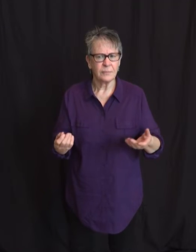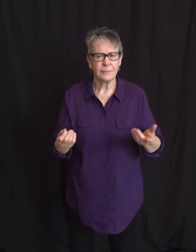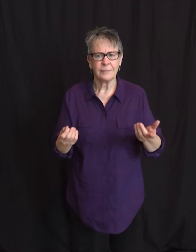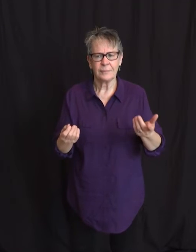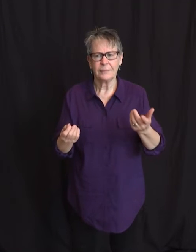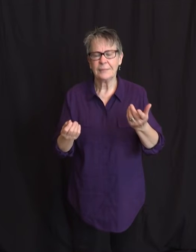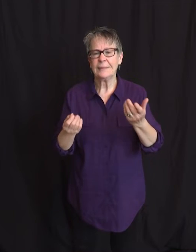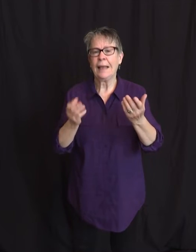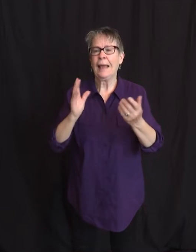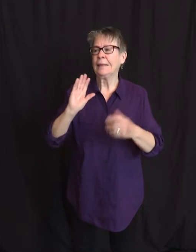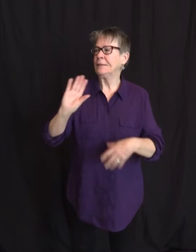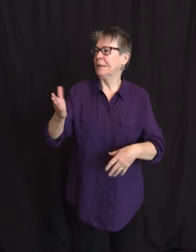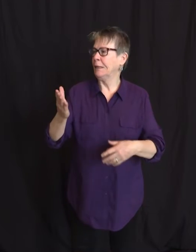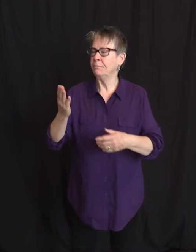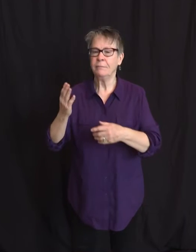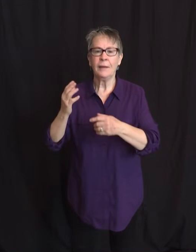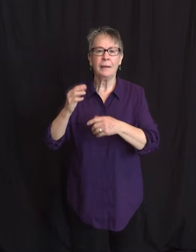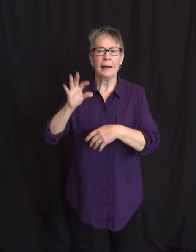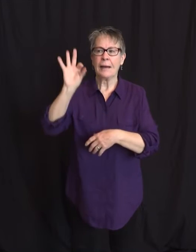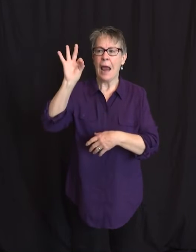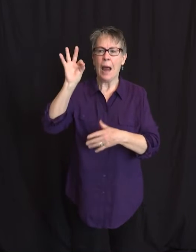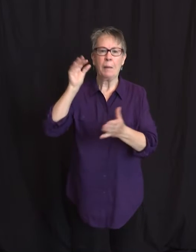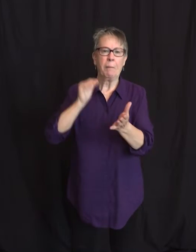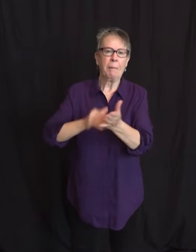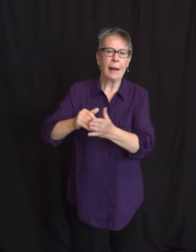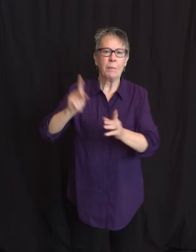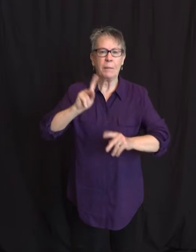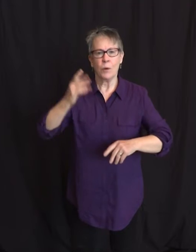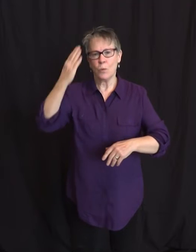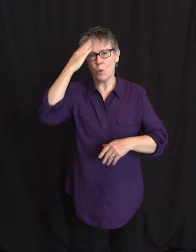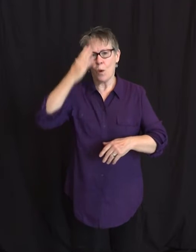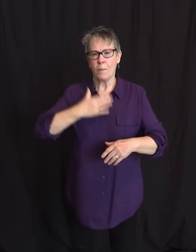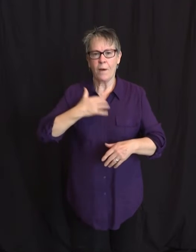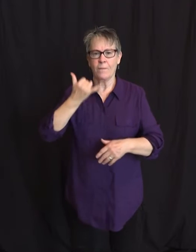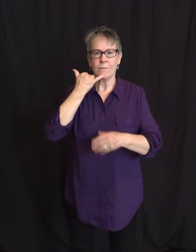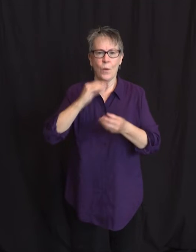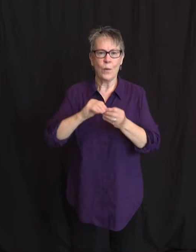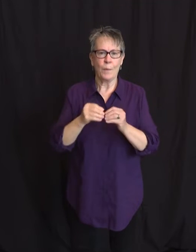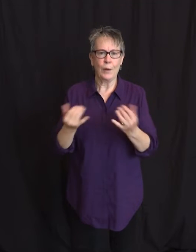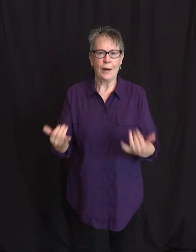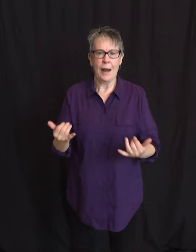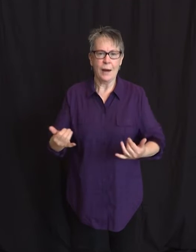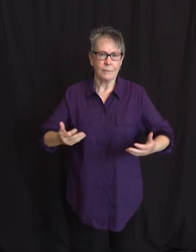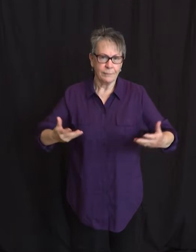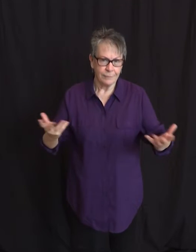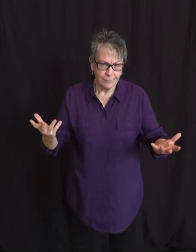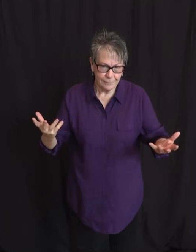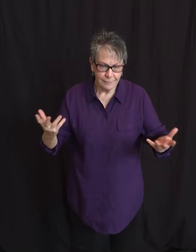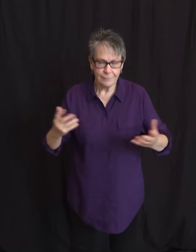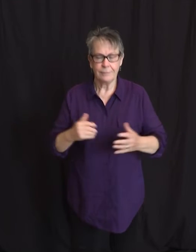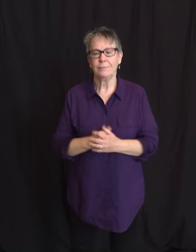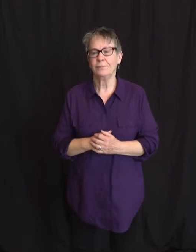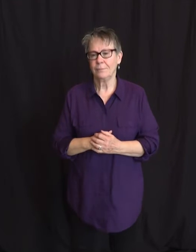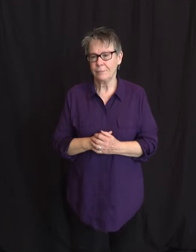that, by the way. I'll let Ed and Judy answer the latter, but I don't think 3,000 or 4,000 is the number that we're looking at. We were, I think, Ed,